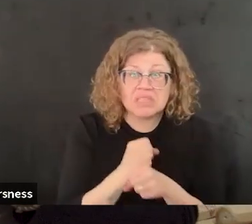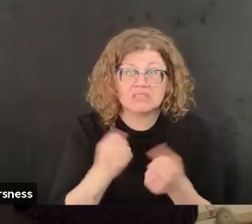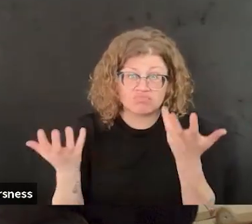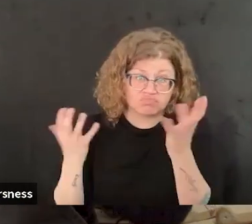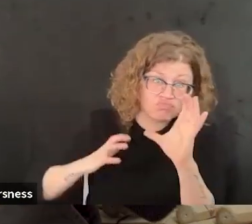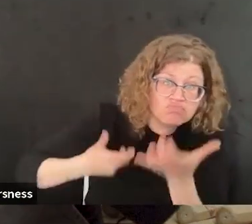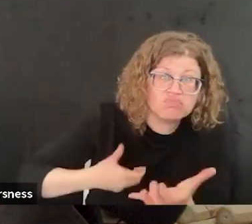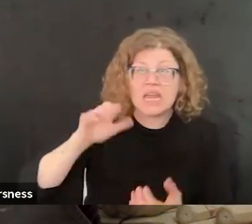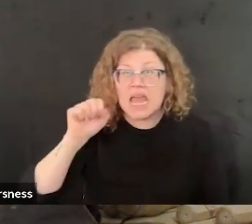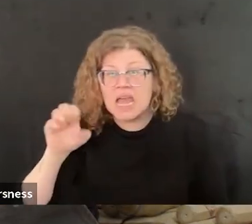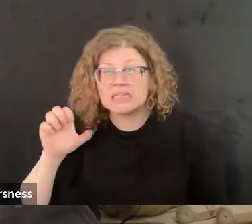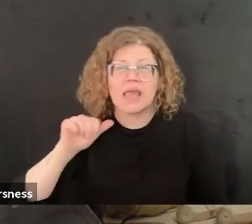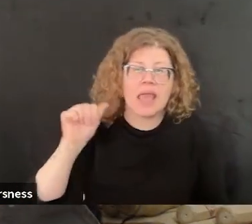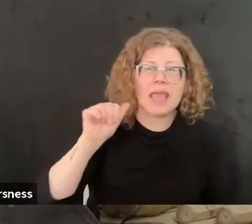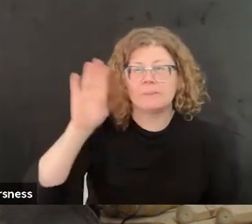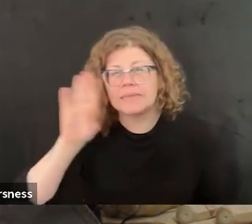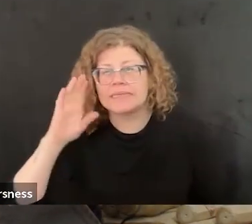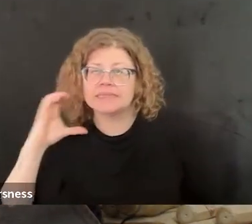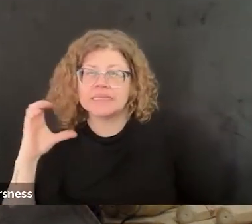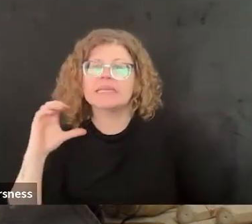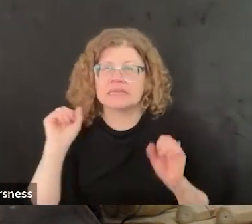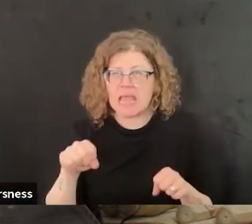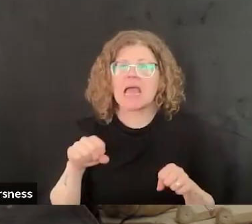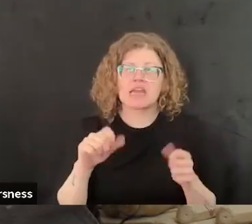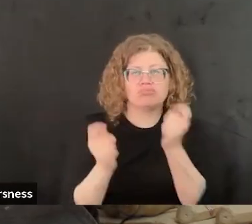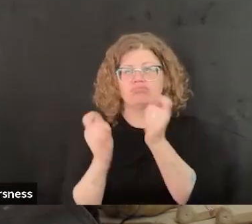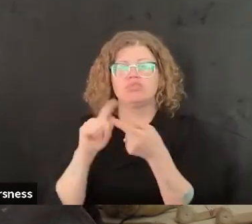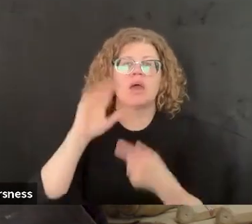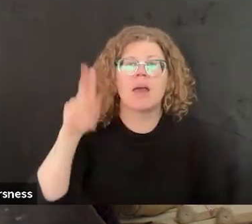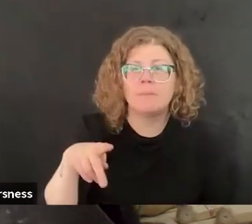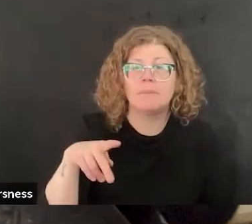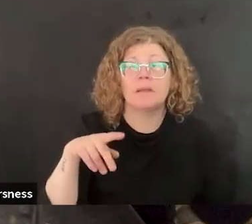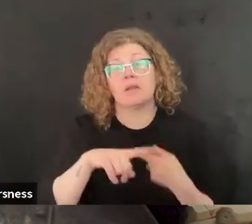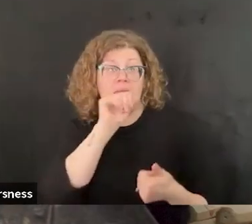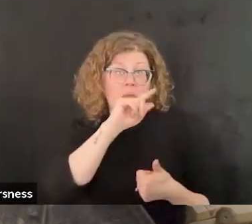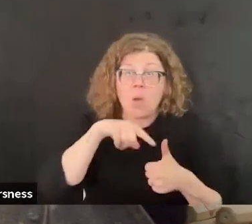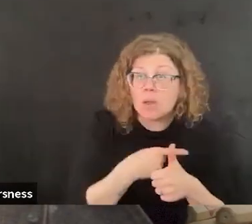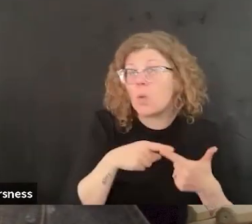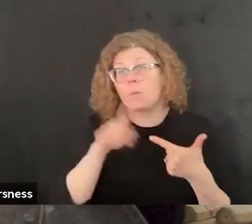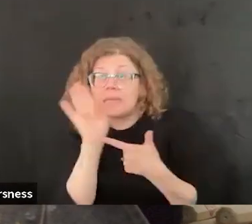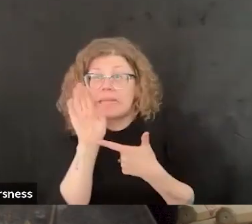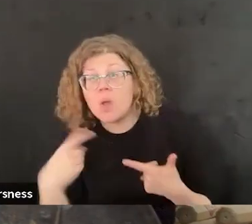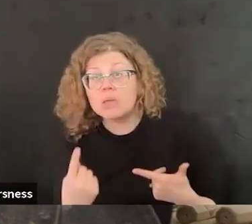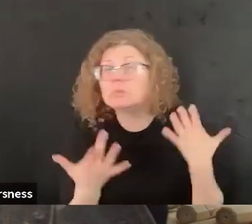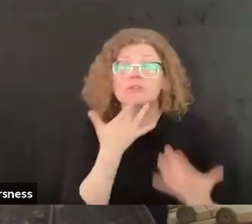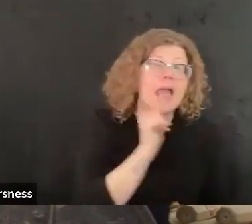2 of each, but instead of ABC, interchange them. So you've got ABC, and then another one was A